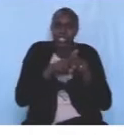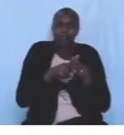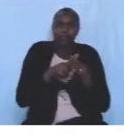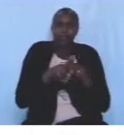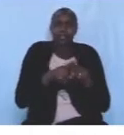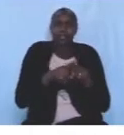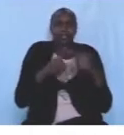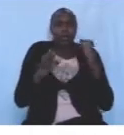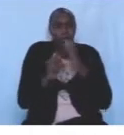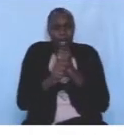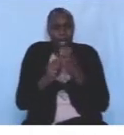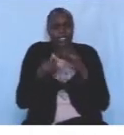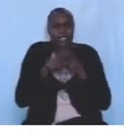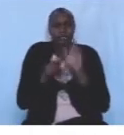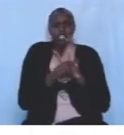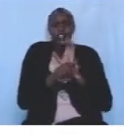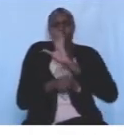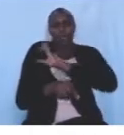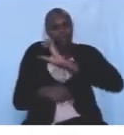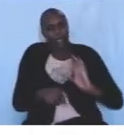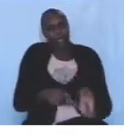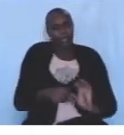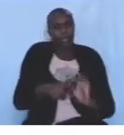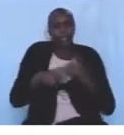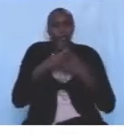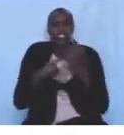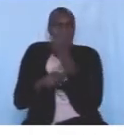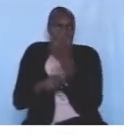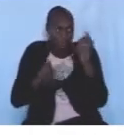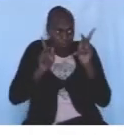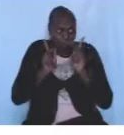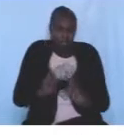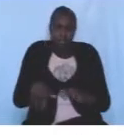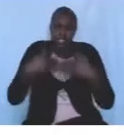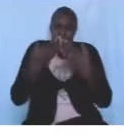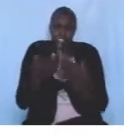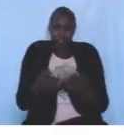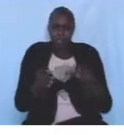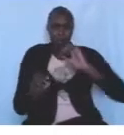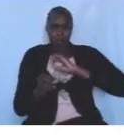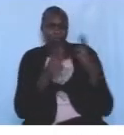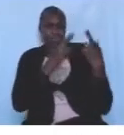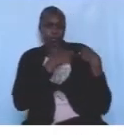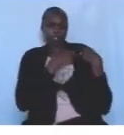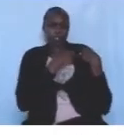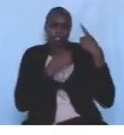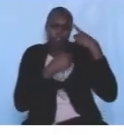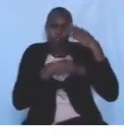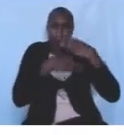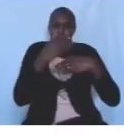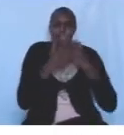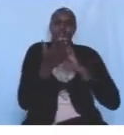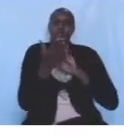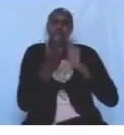and work to the Church of Christ. But everybody is given individually and all for the glory